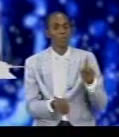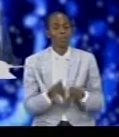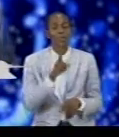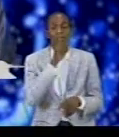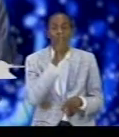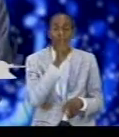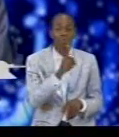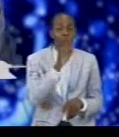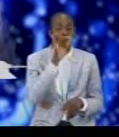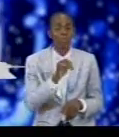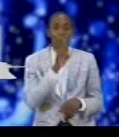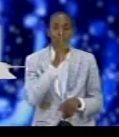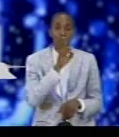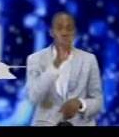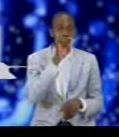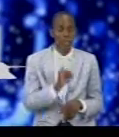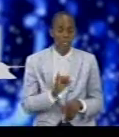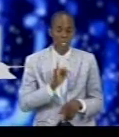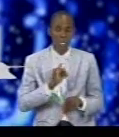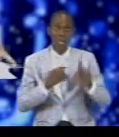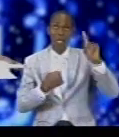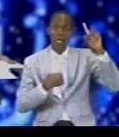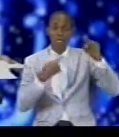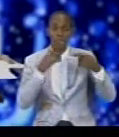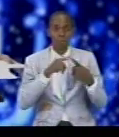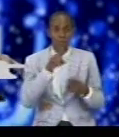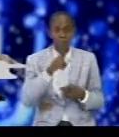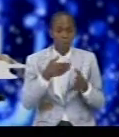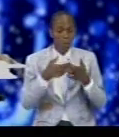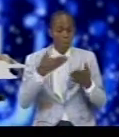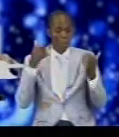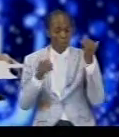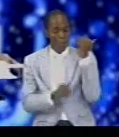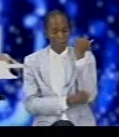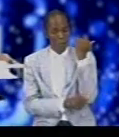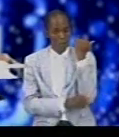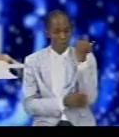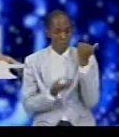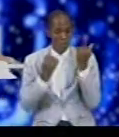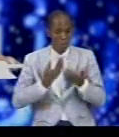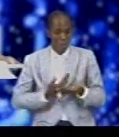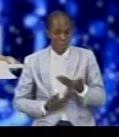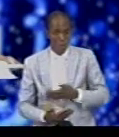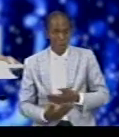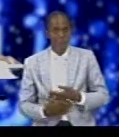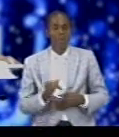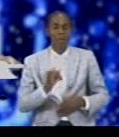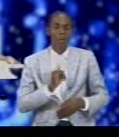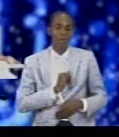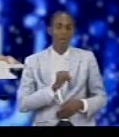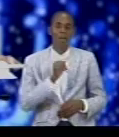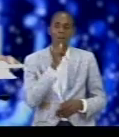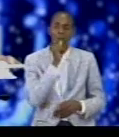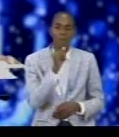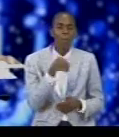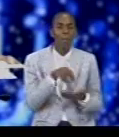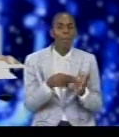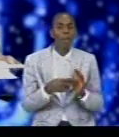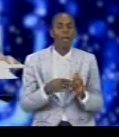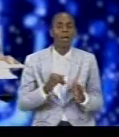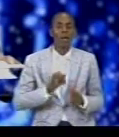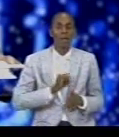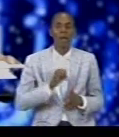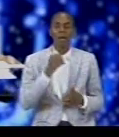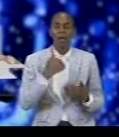you, before Abraham was, I am. Christ has existed with the Father from the